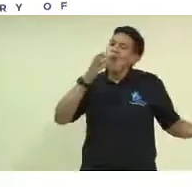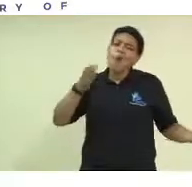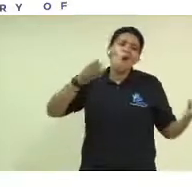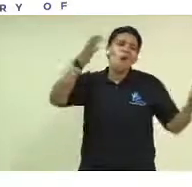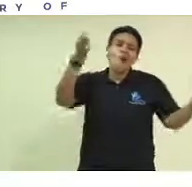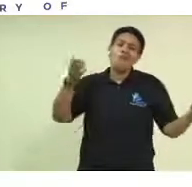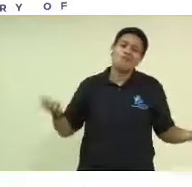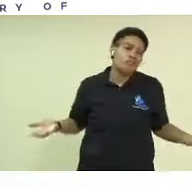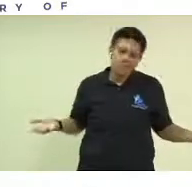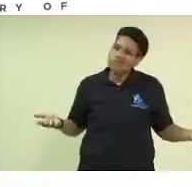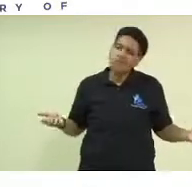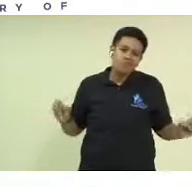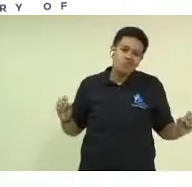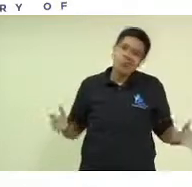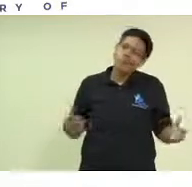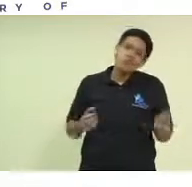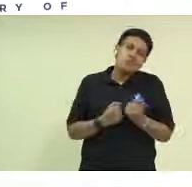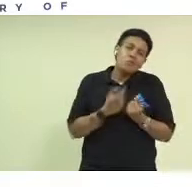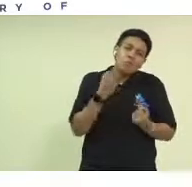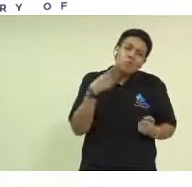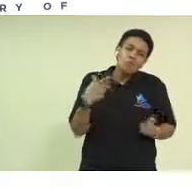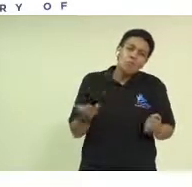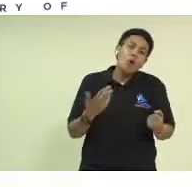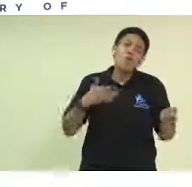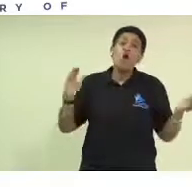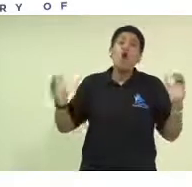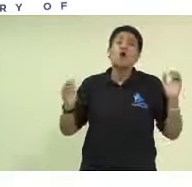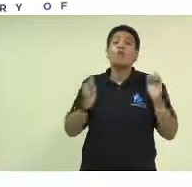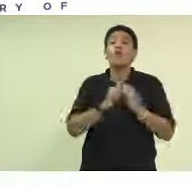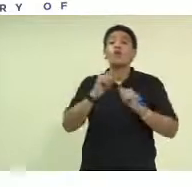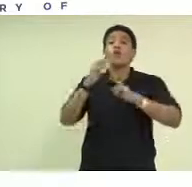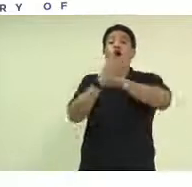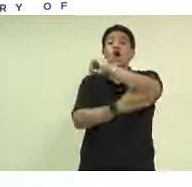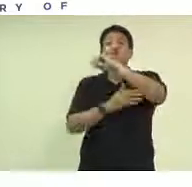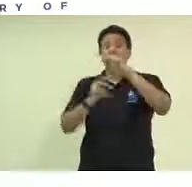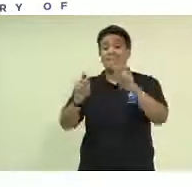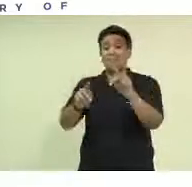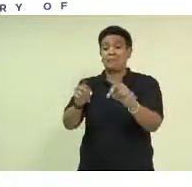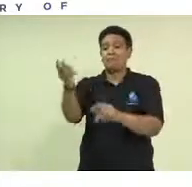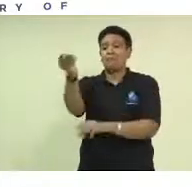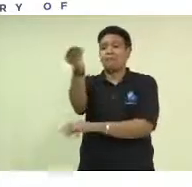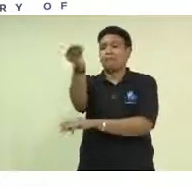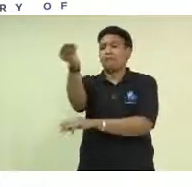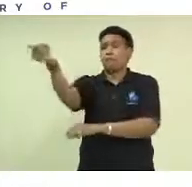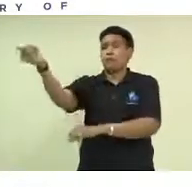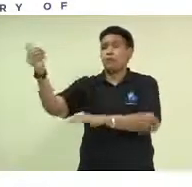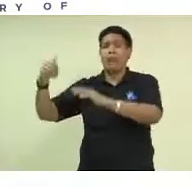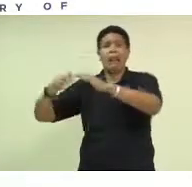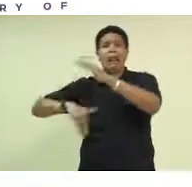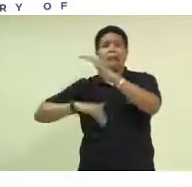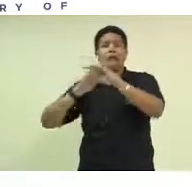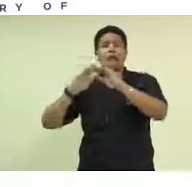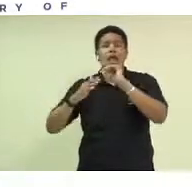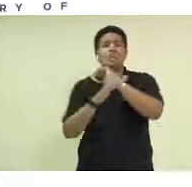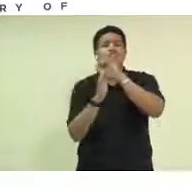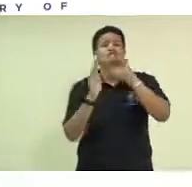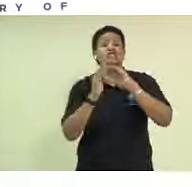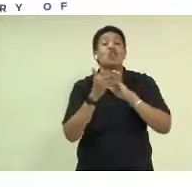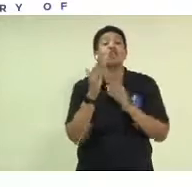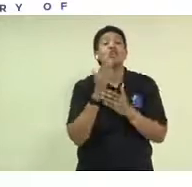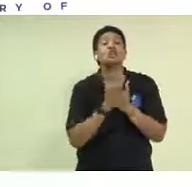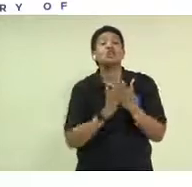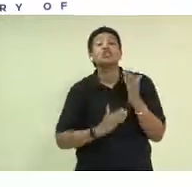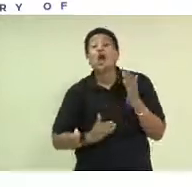we're compared with countries that have populations that are far less than ours. Some of them are territories of